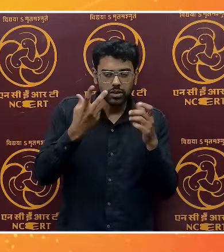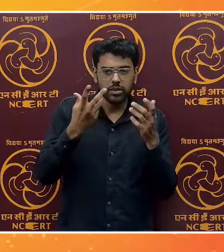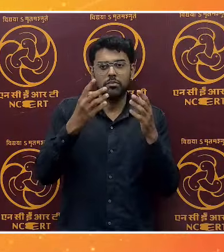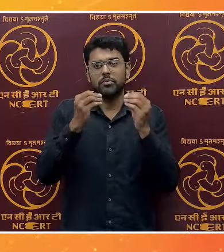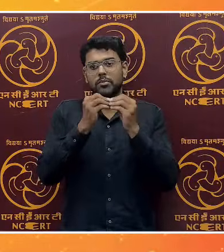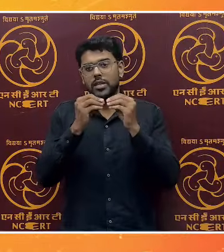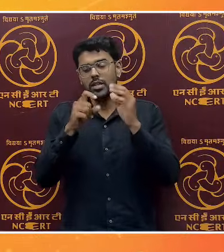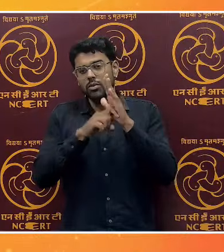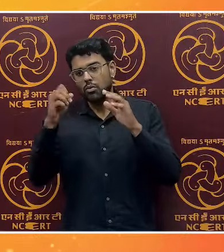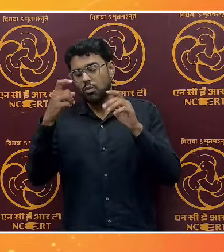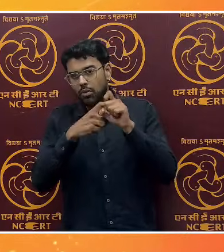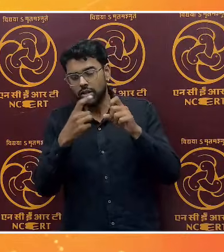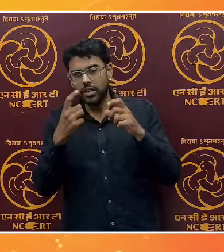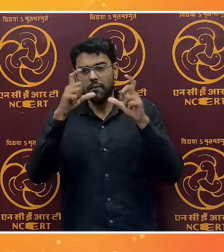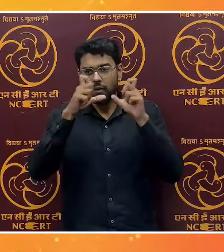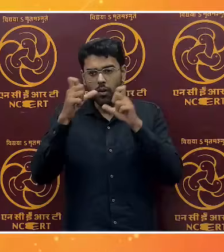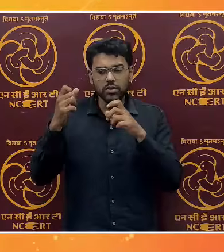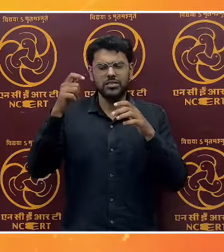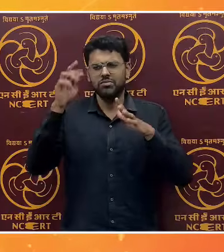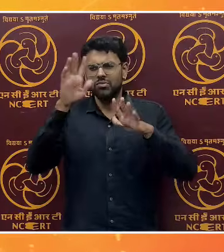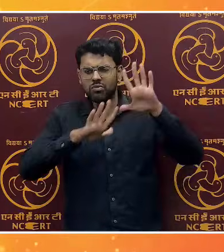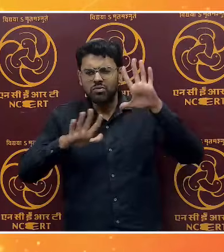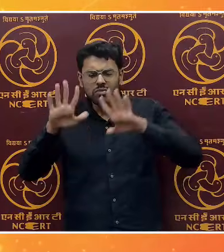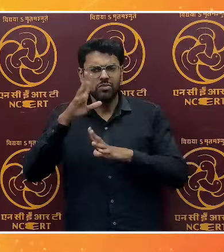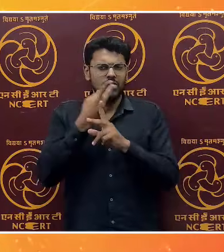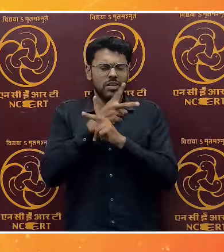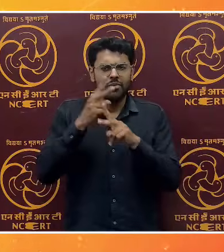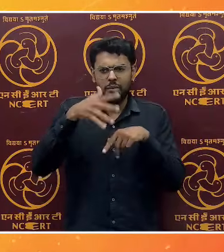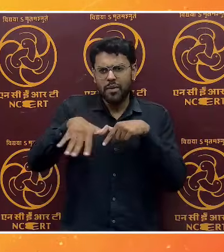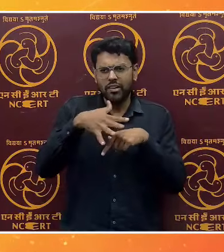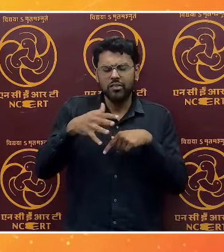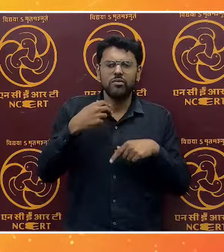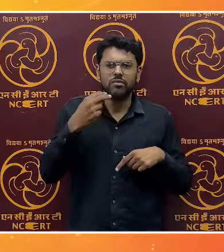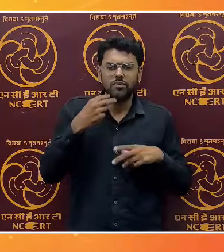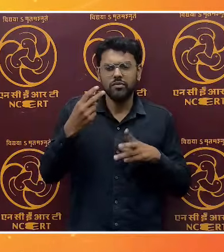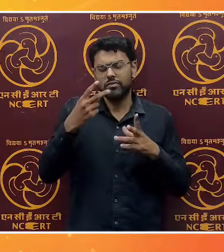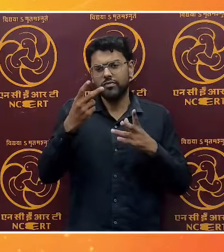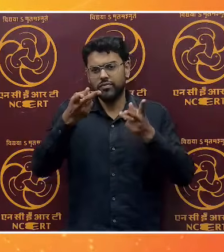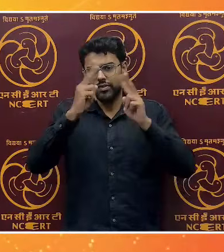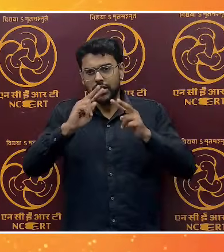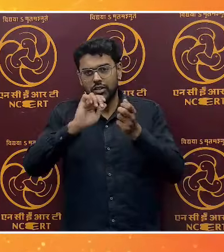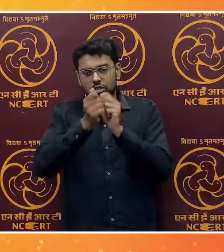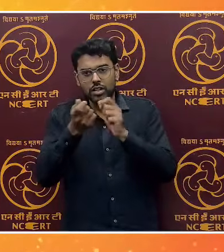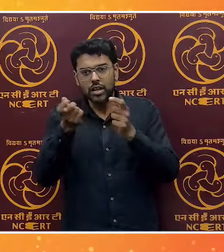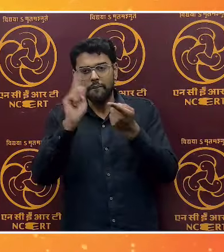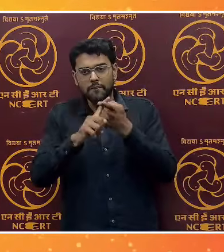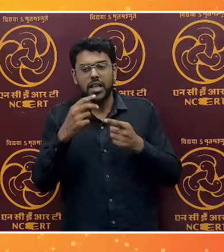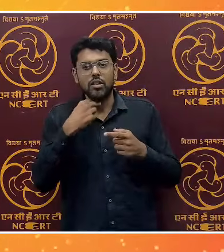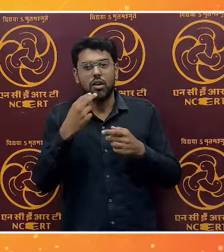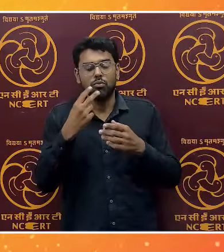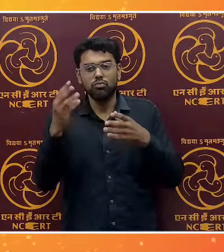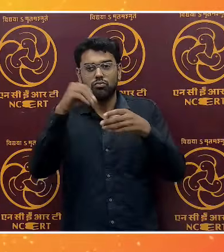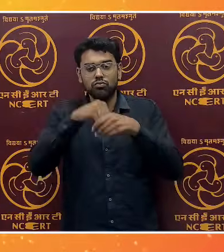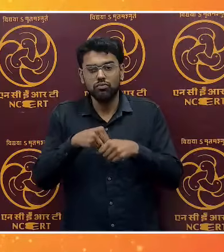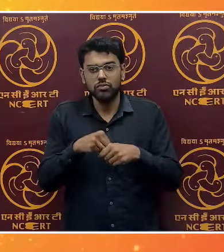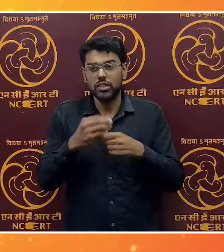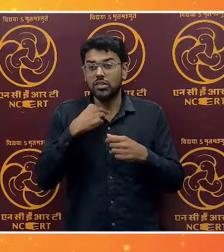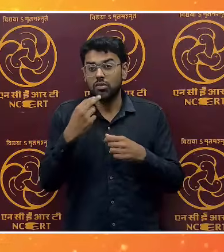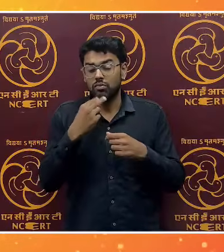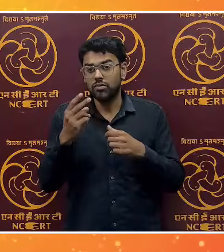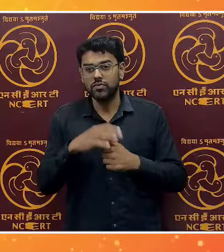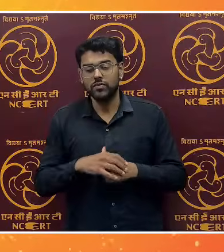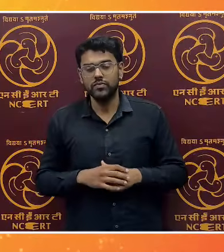We have images, we have graphics, we have background music, Right. we have transition, we have sound effect. You must have observed sound effect, because